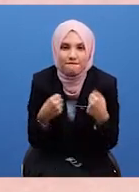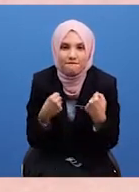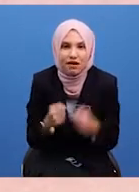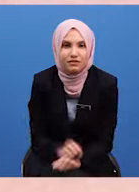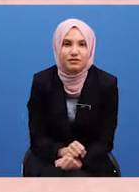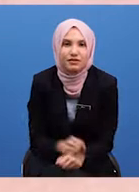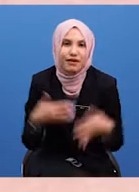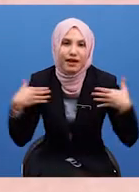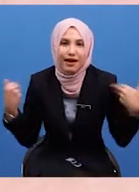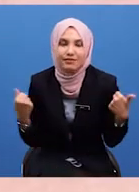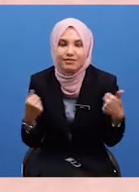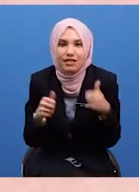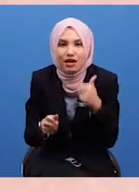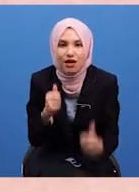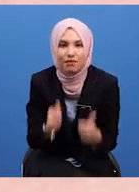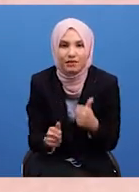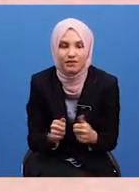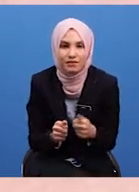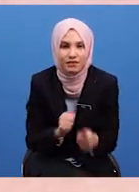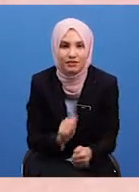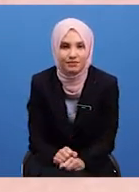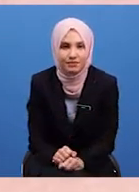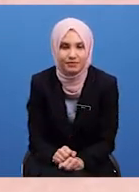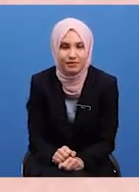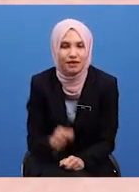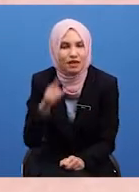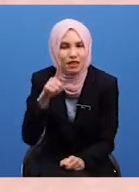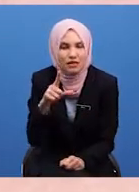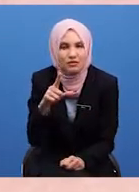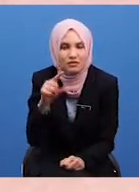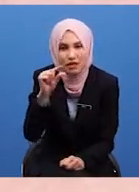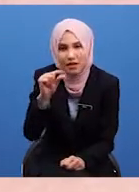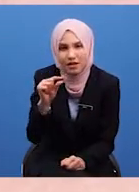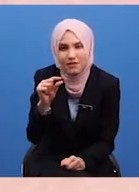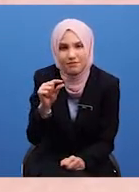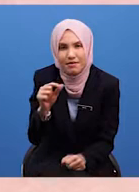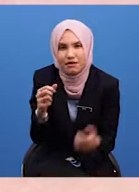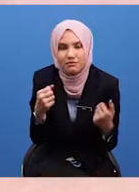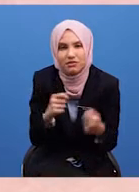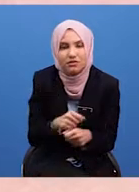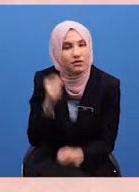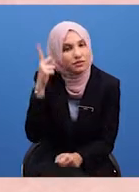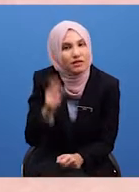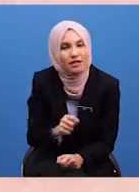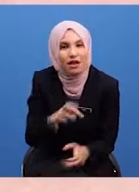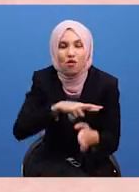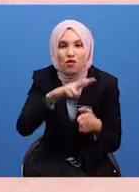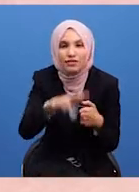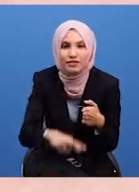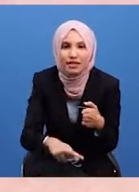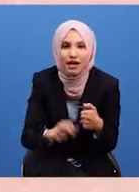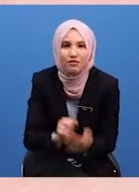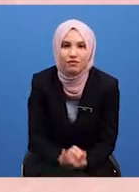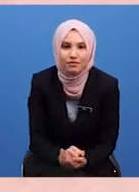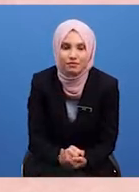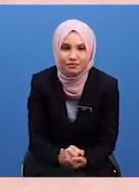healthy competition. In this story, Lin is a bit insecure about herself when she thinks that the result will be a tie.